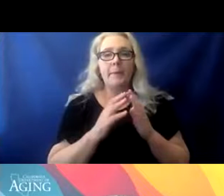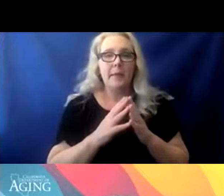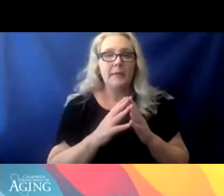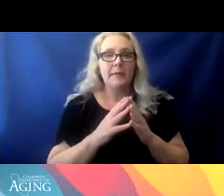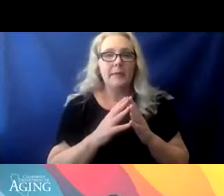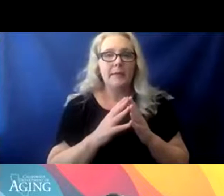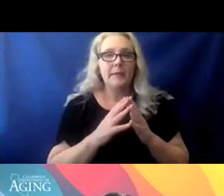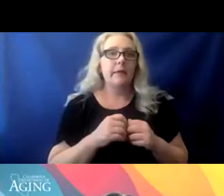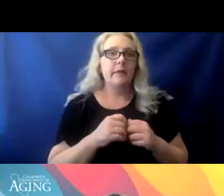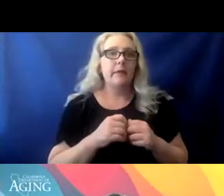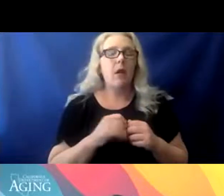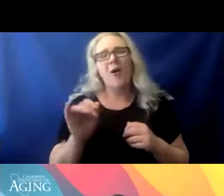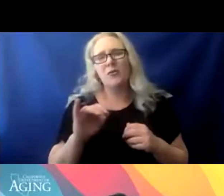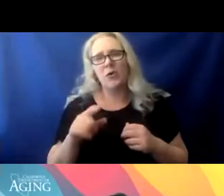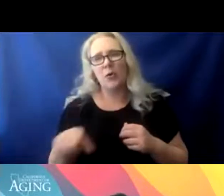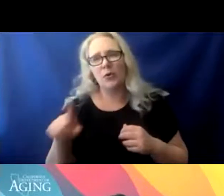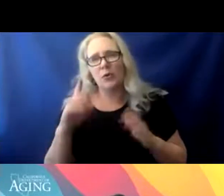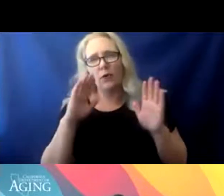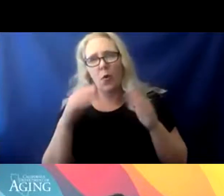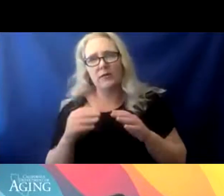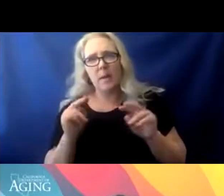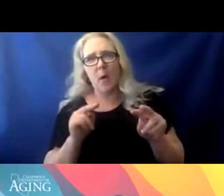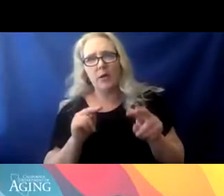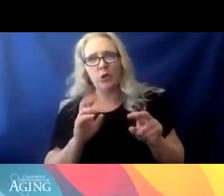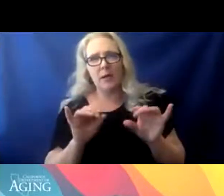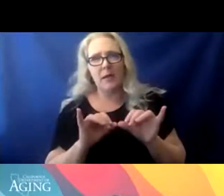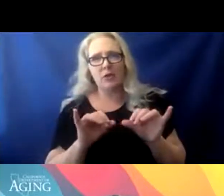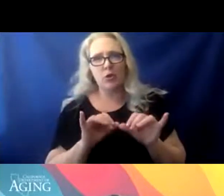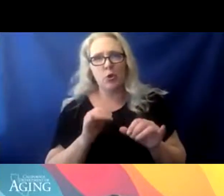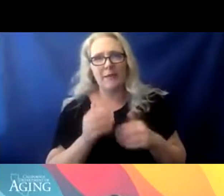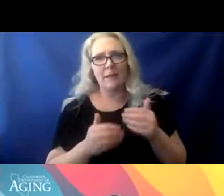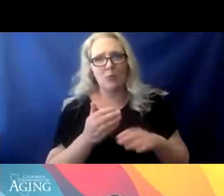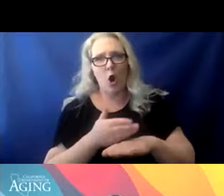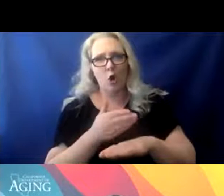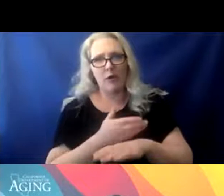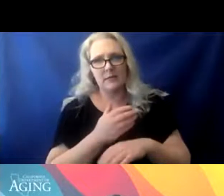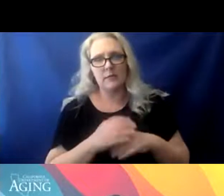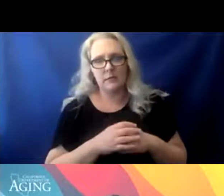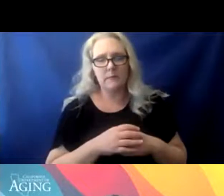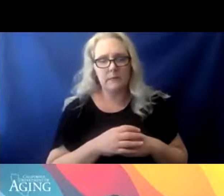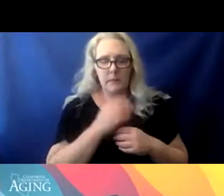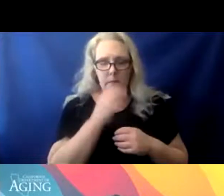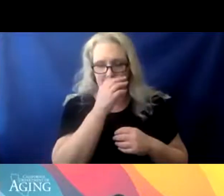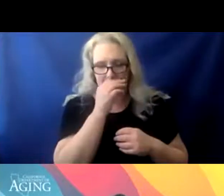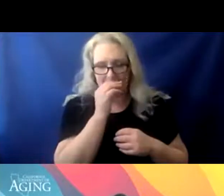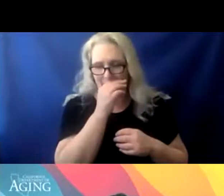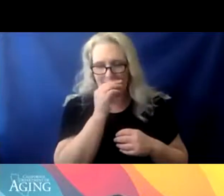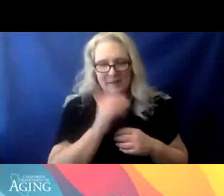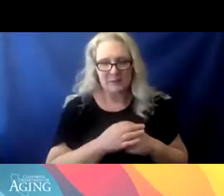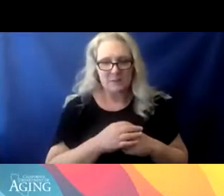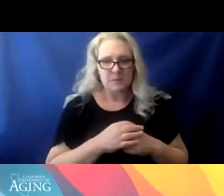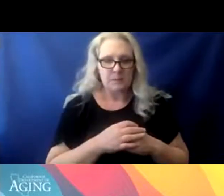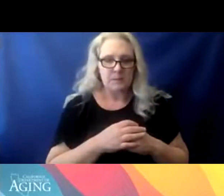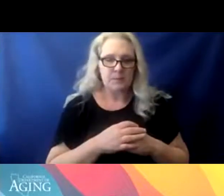also, as you all are focused on, monitoring and measuring our progress against the master plan, or towards the master